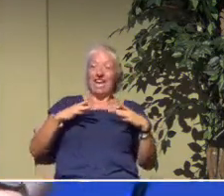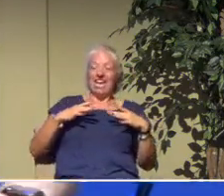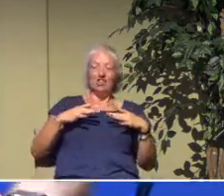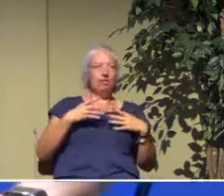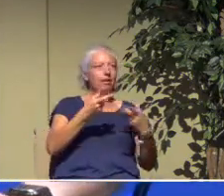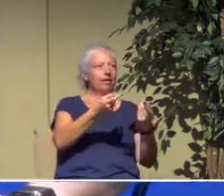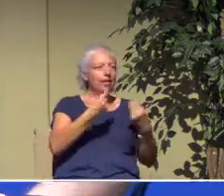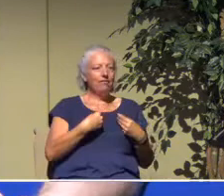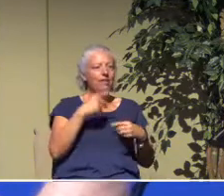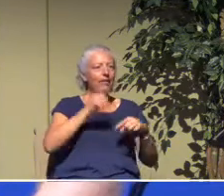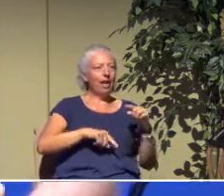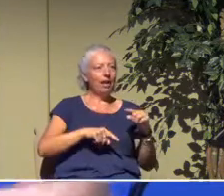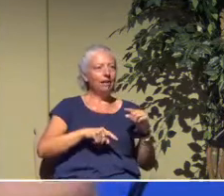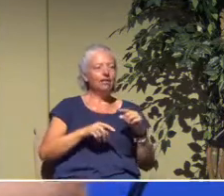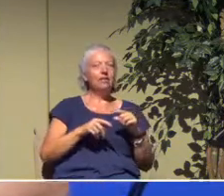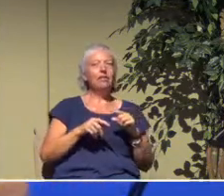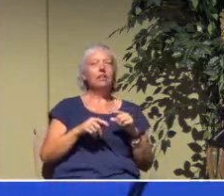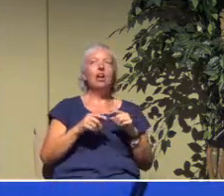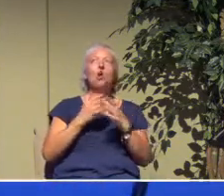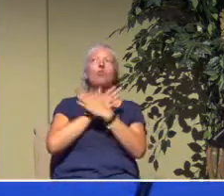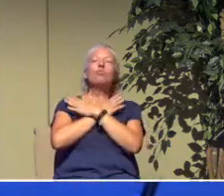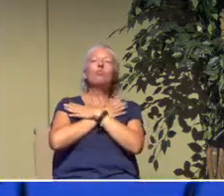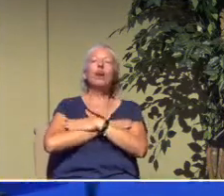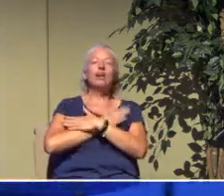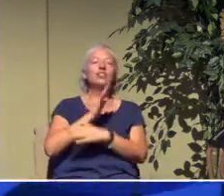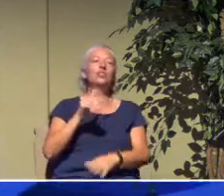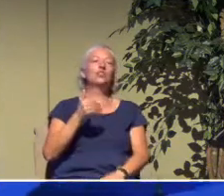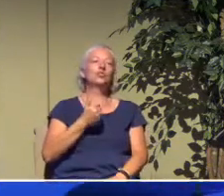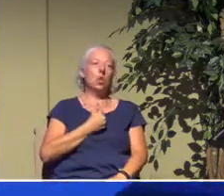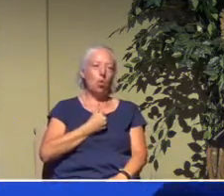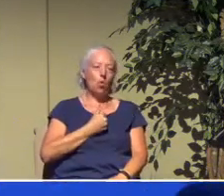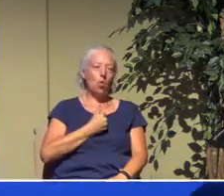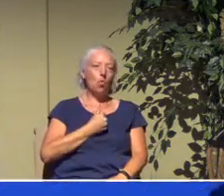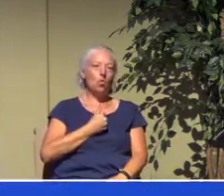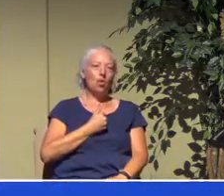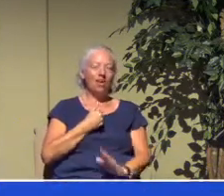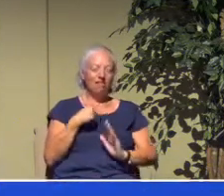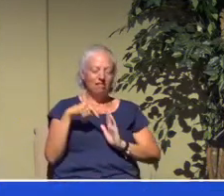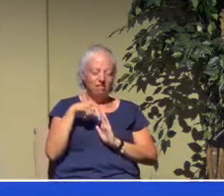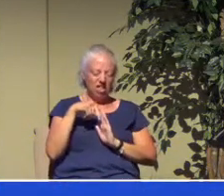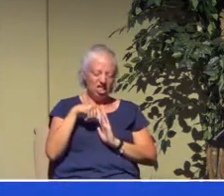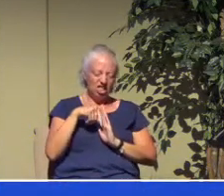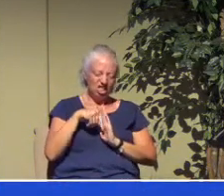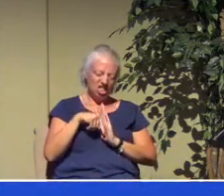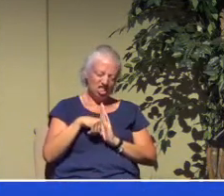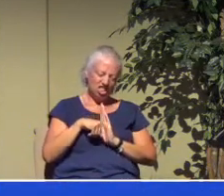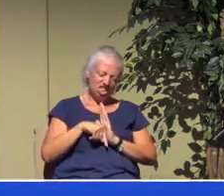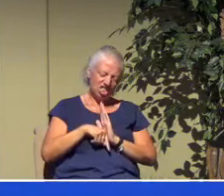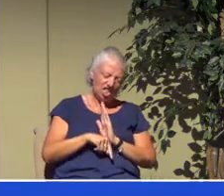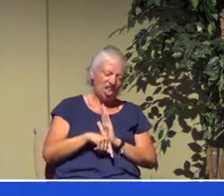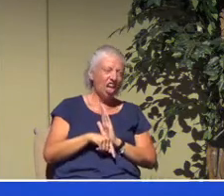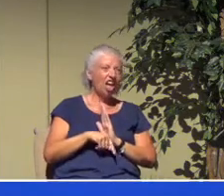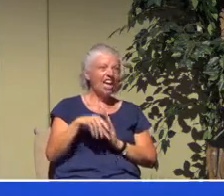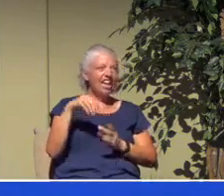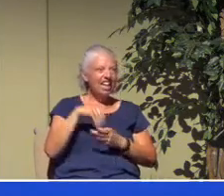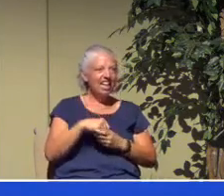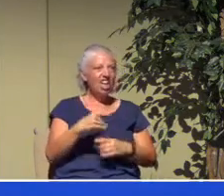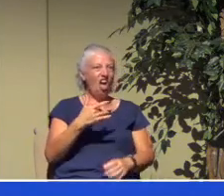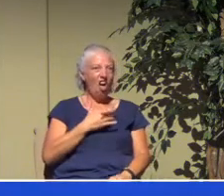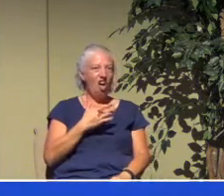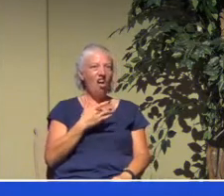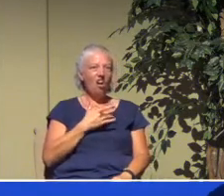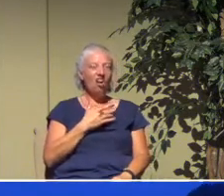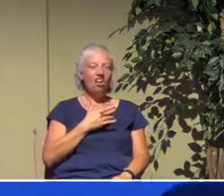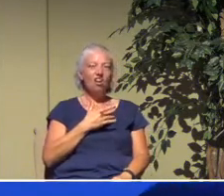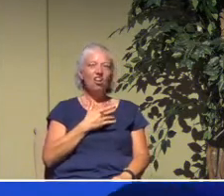give you. We're talking about rest of soul, something right down deep in our heart, this